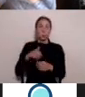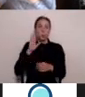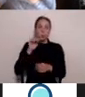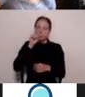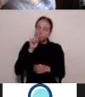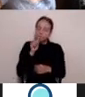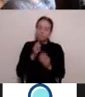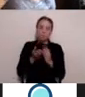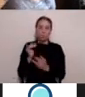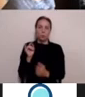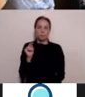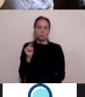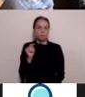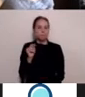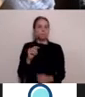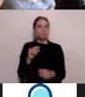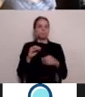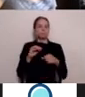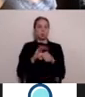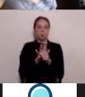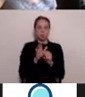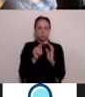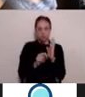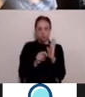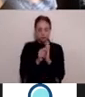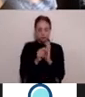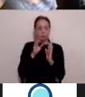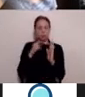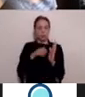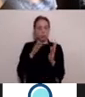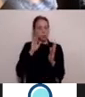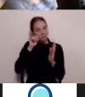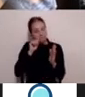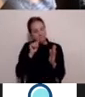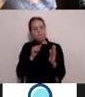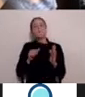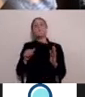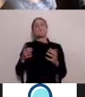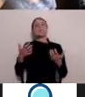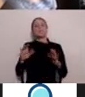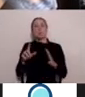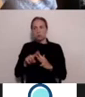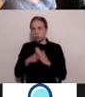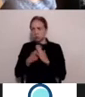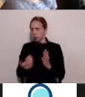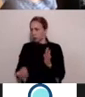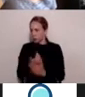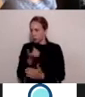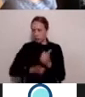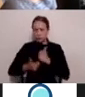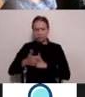through this COVID-19 time. But if we don't have to reinvent wheels and we can share our successes across our